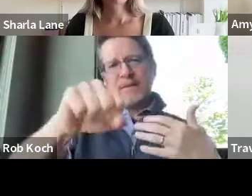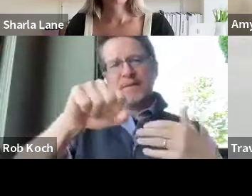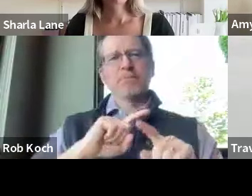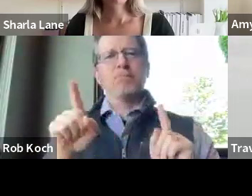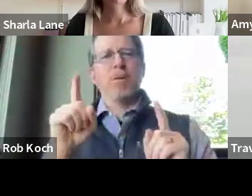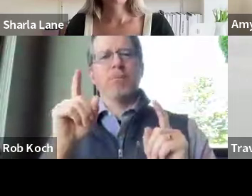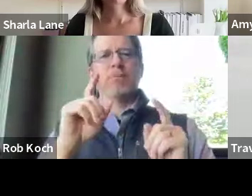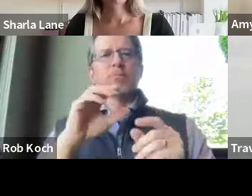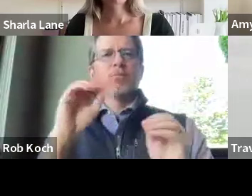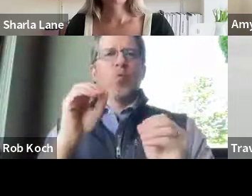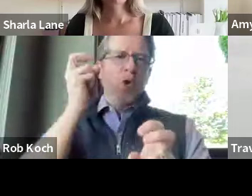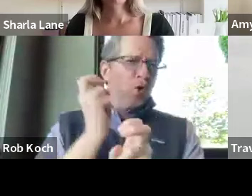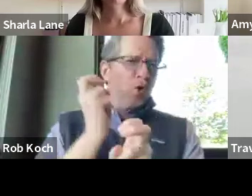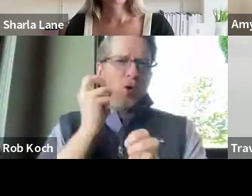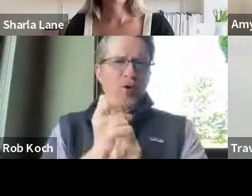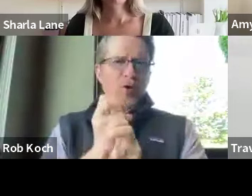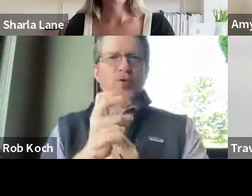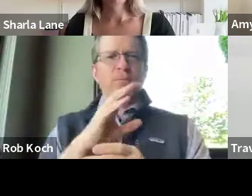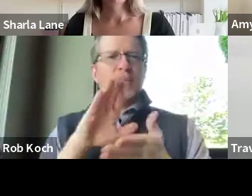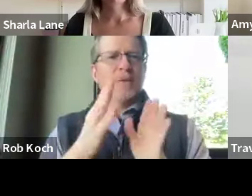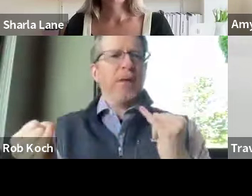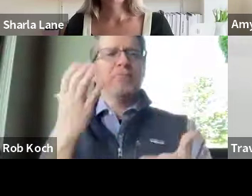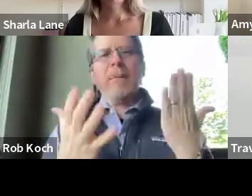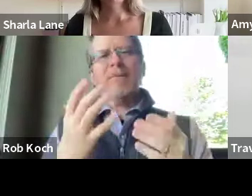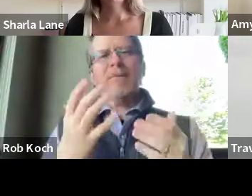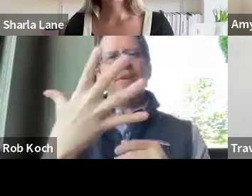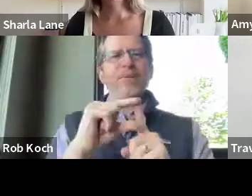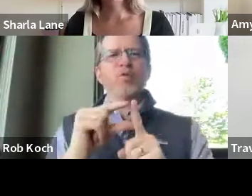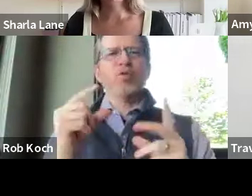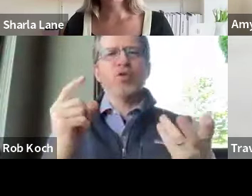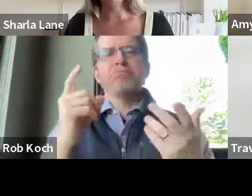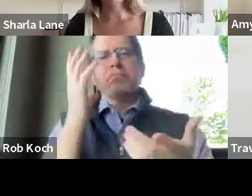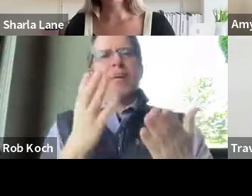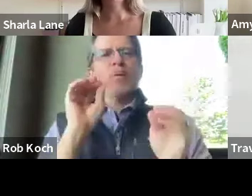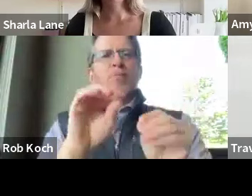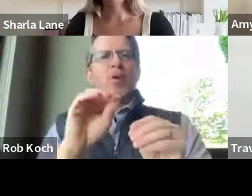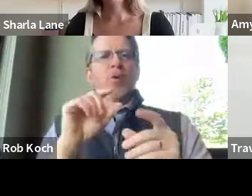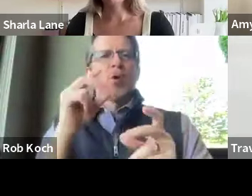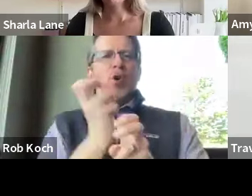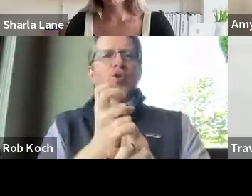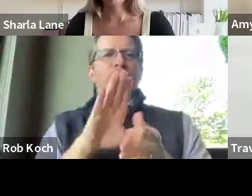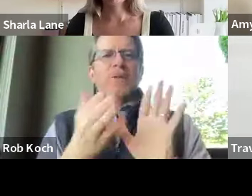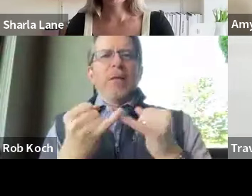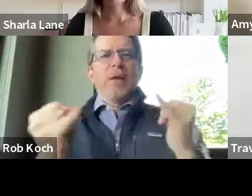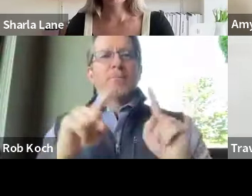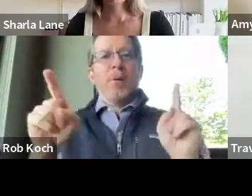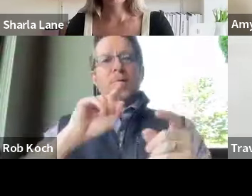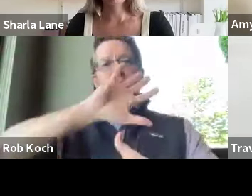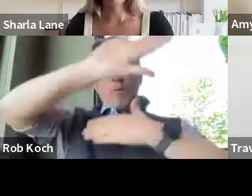would be nice to have certain things, that's true. But again, there's no hard deadline here. It could be maybe